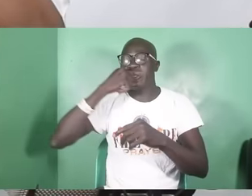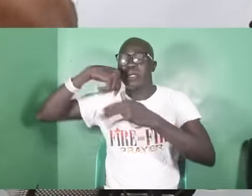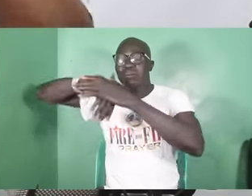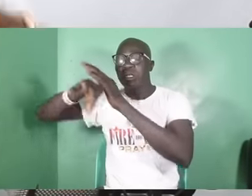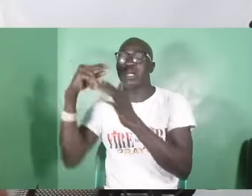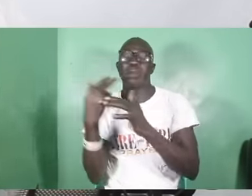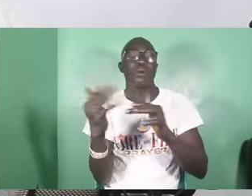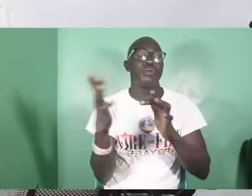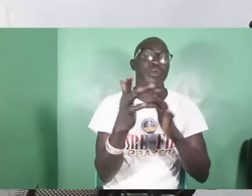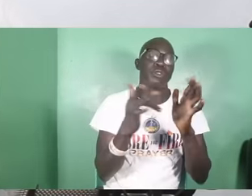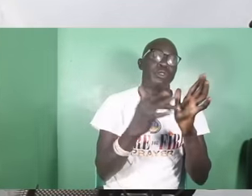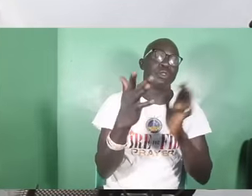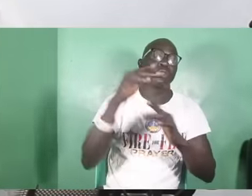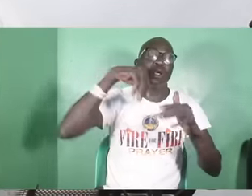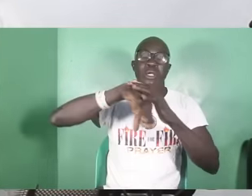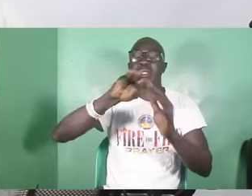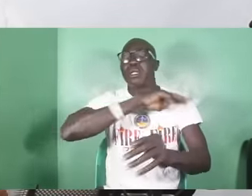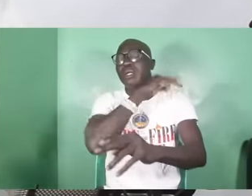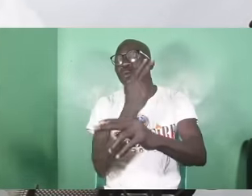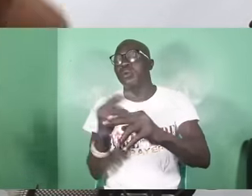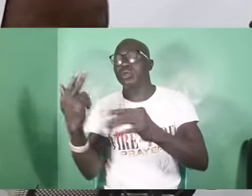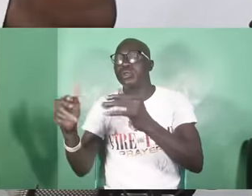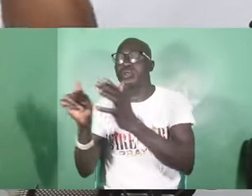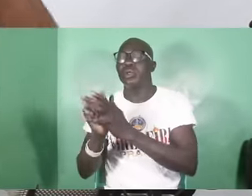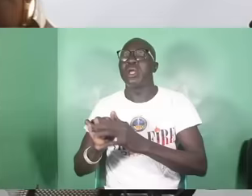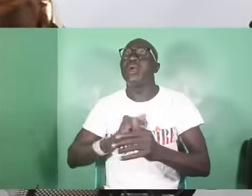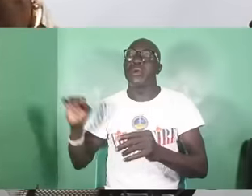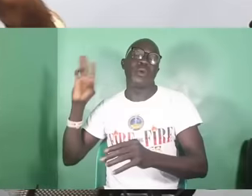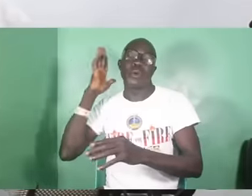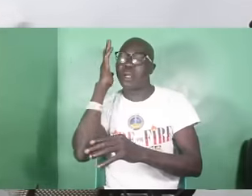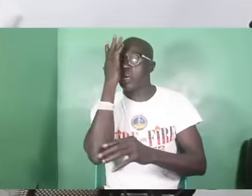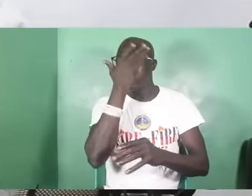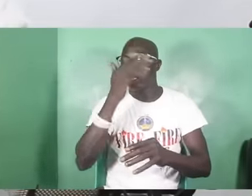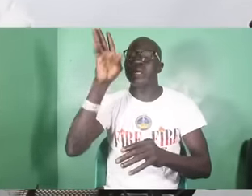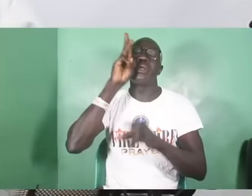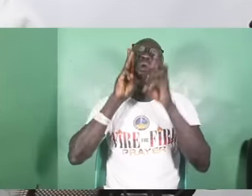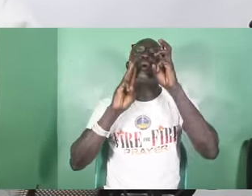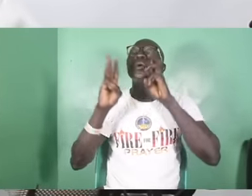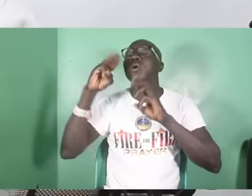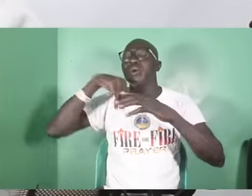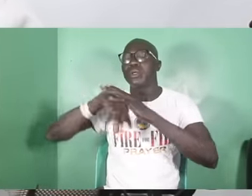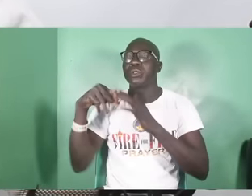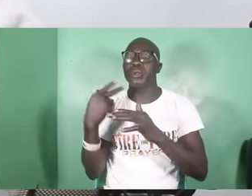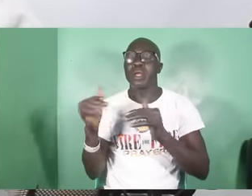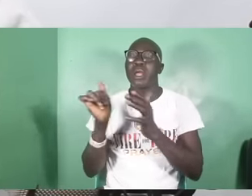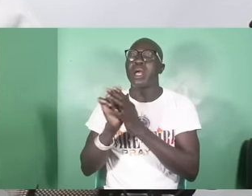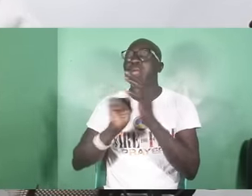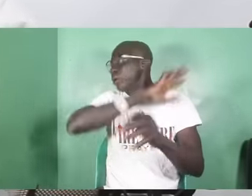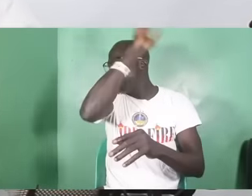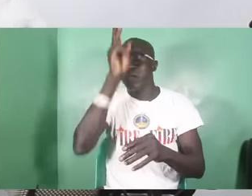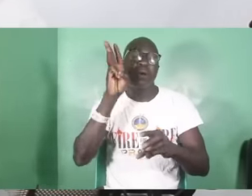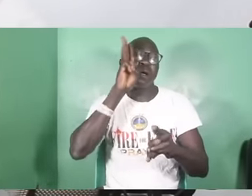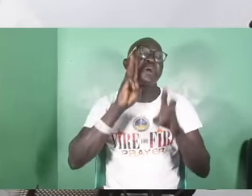Yearly Cassandra. In the name of Jesus. Miruda Mata. In the name of Jesus. And no me jail, Reno. Amen. Jesus is wiped away. What then is so come